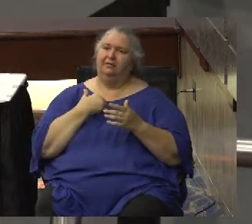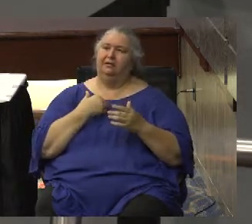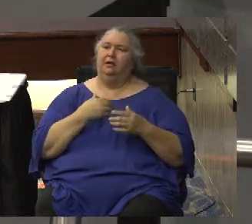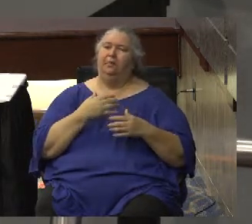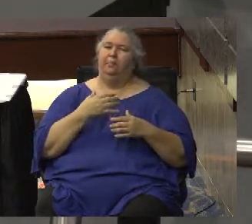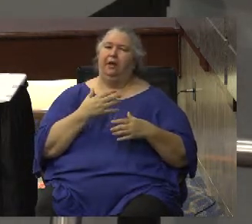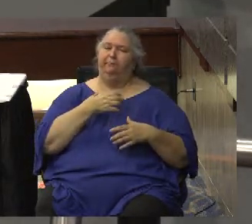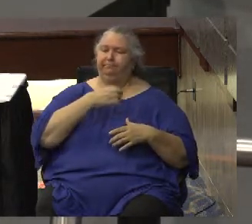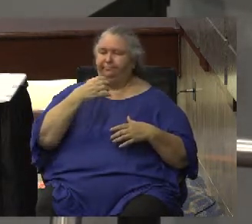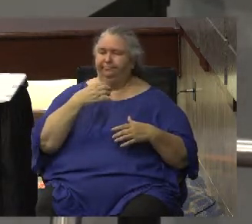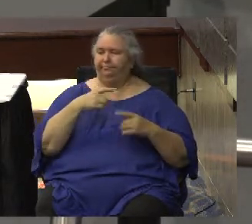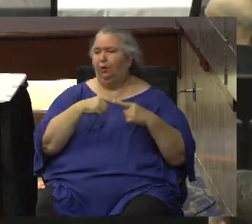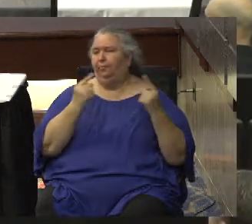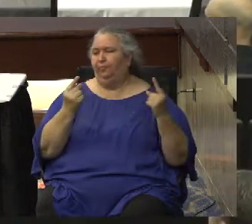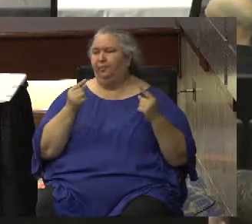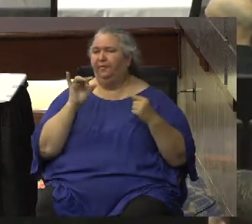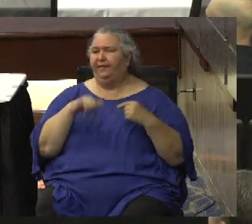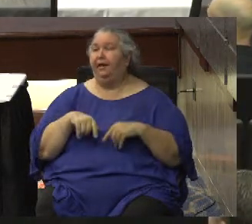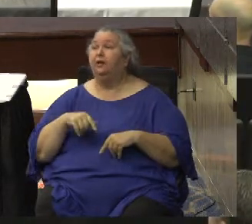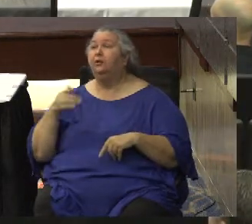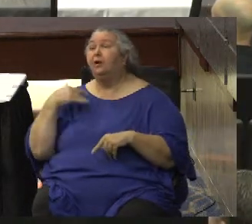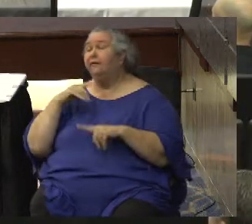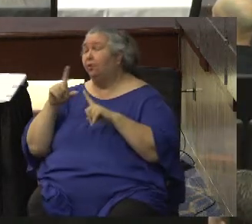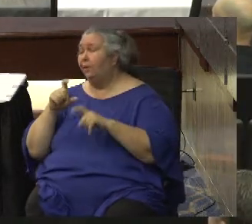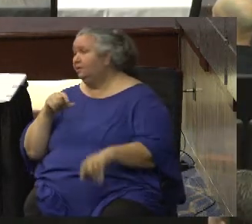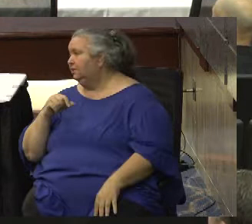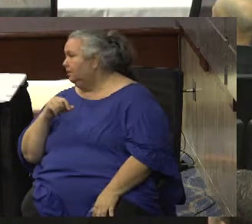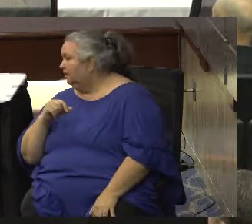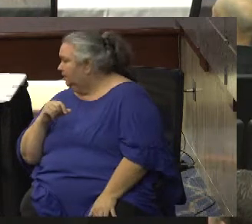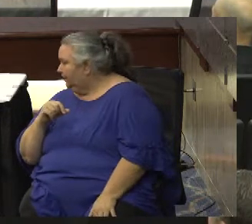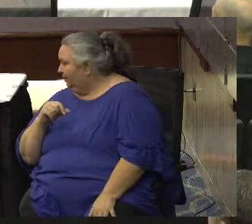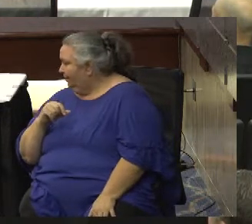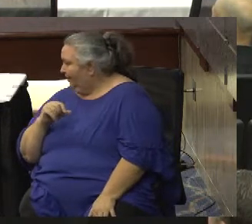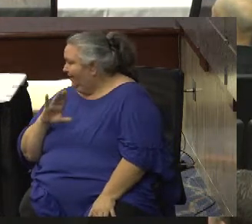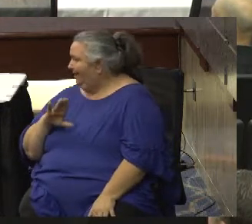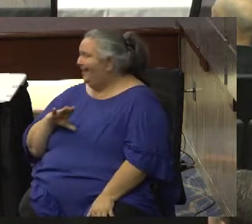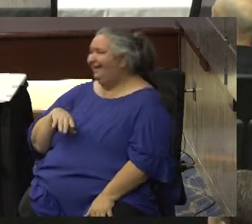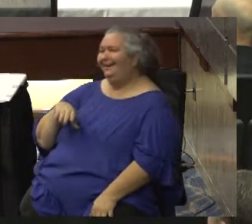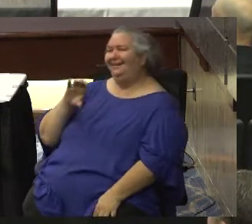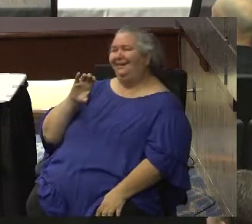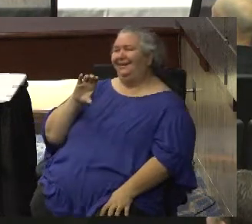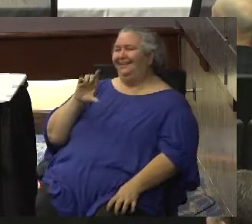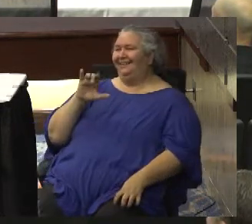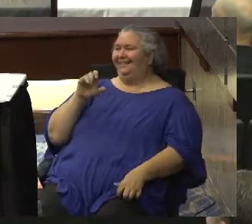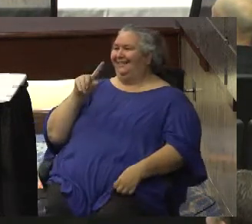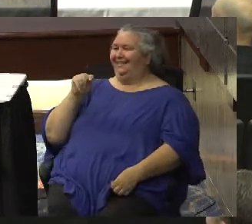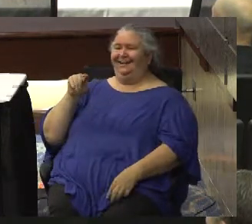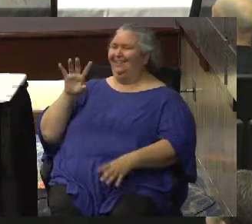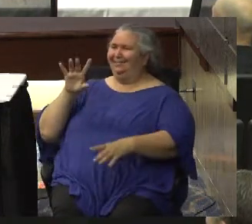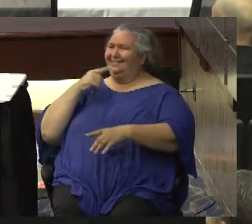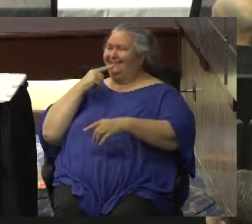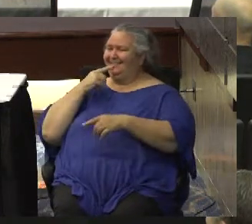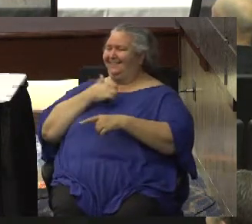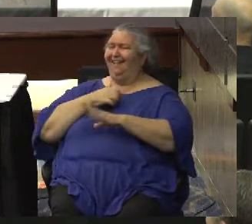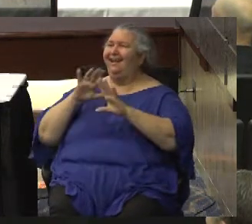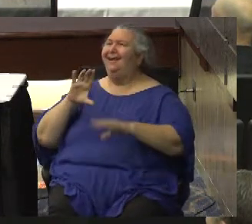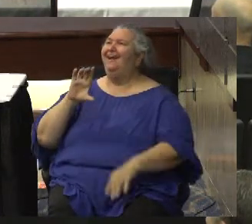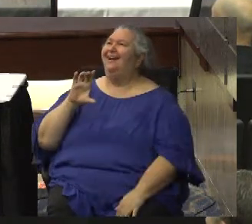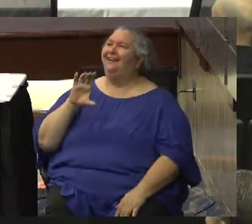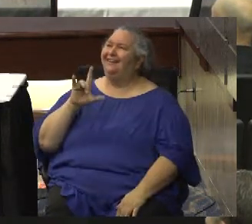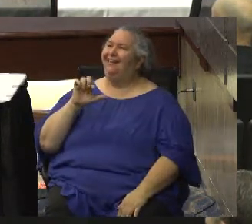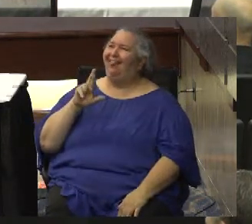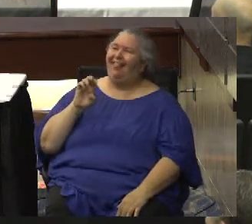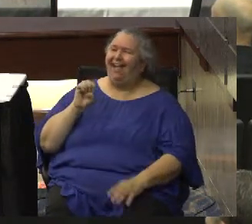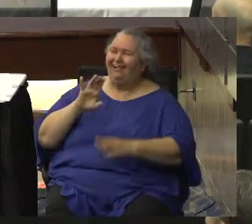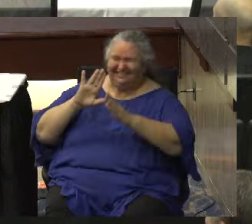questions for staff? Hey, Steph, and Clint, sorry about that. I'm so sorry. Clint, just to clarify, earlier in your